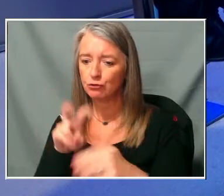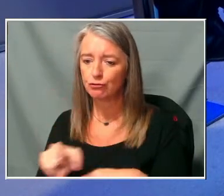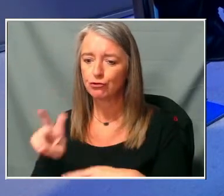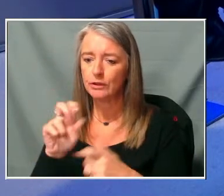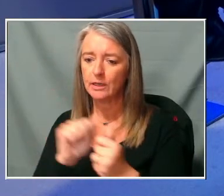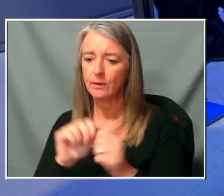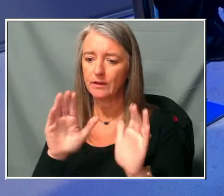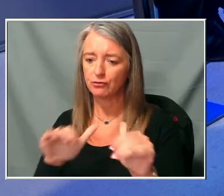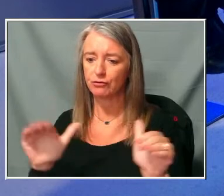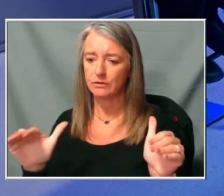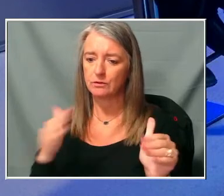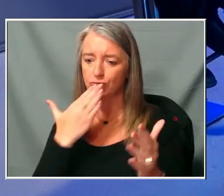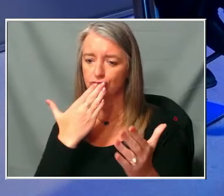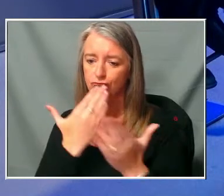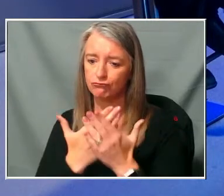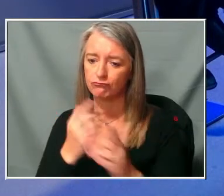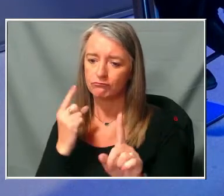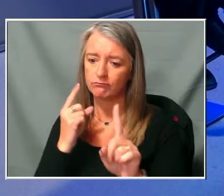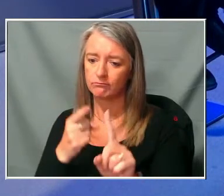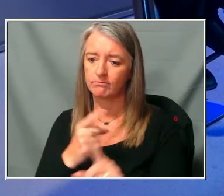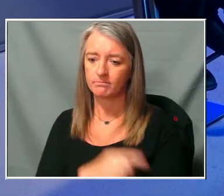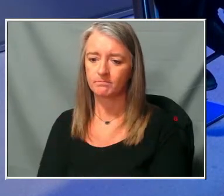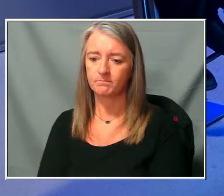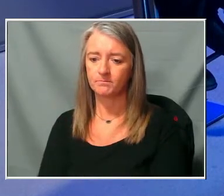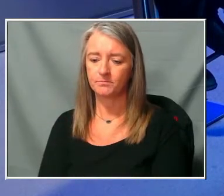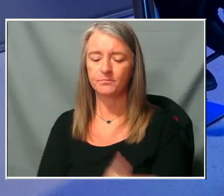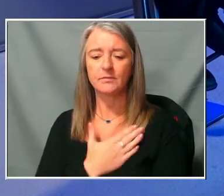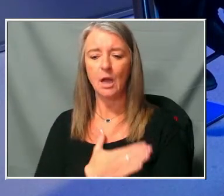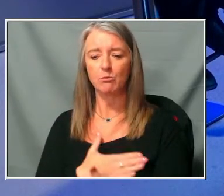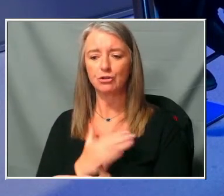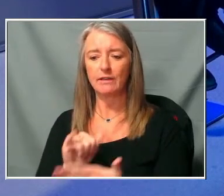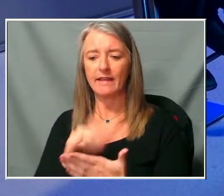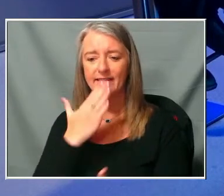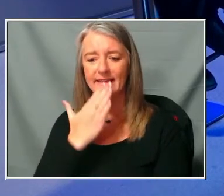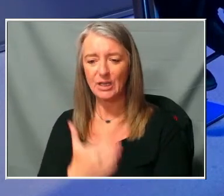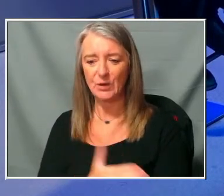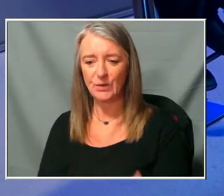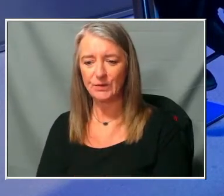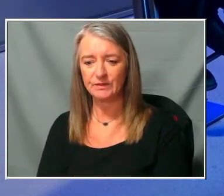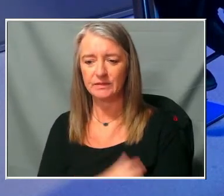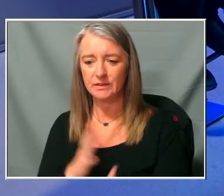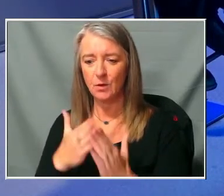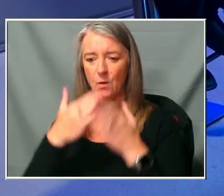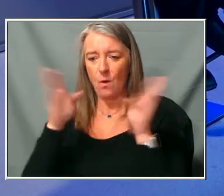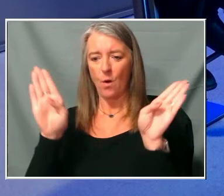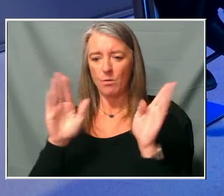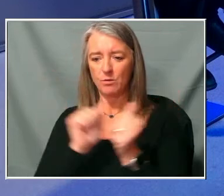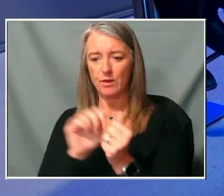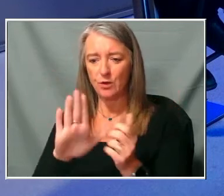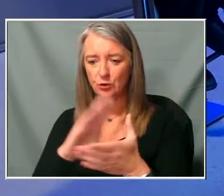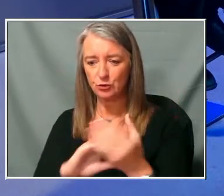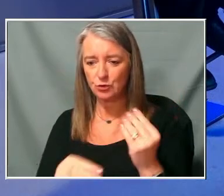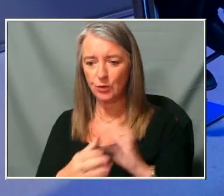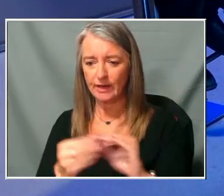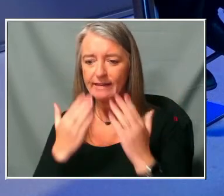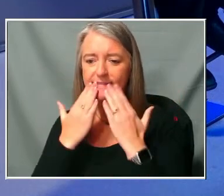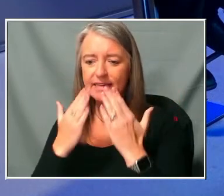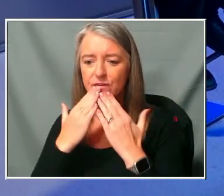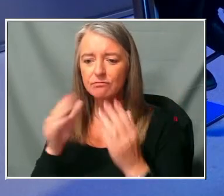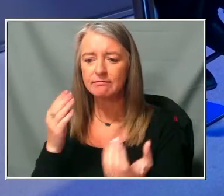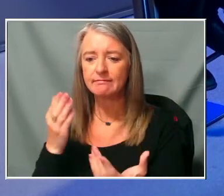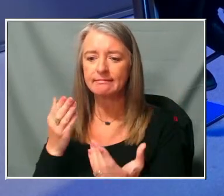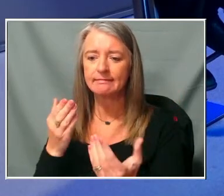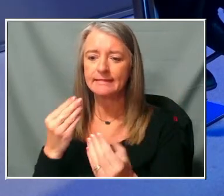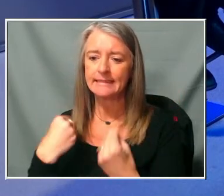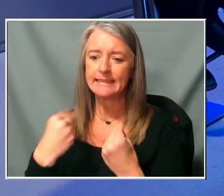a good way to leave it. I appreciate that, and thank you for being so open with your story. Thank you for giving back to our